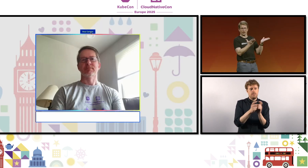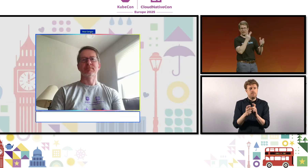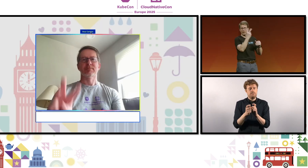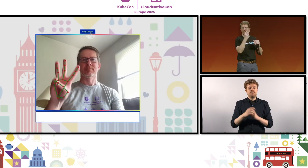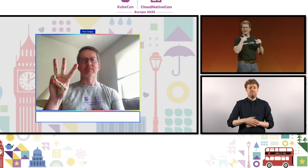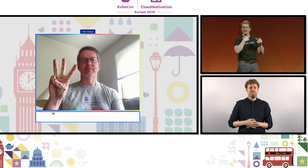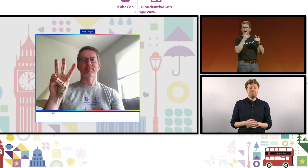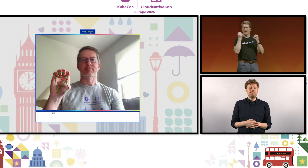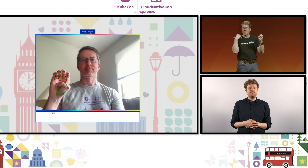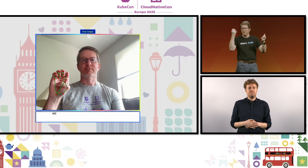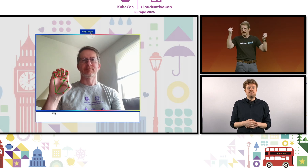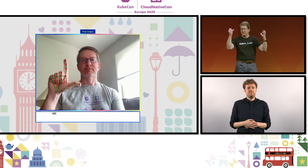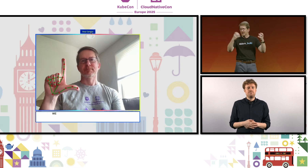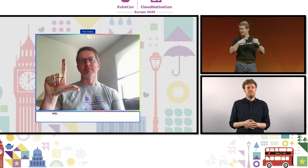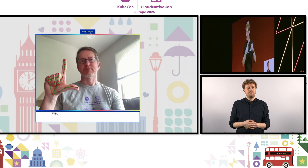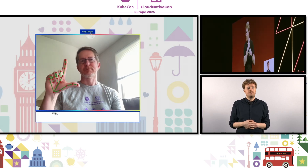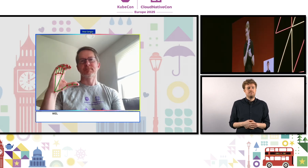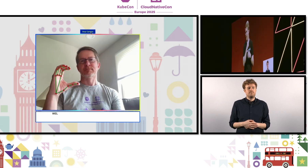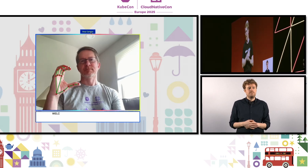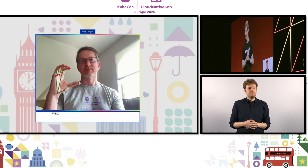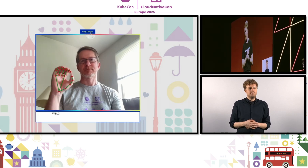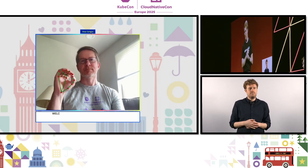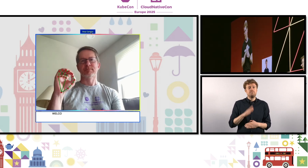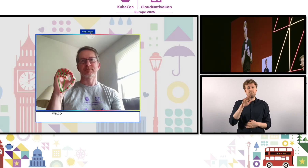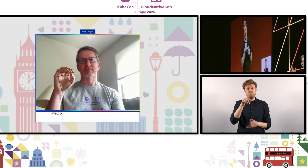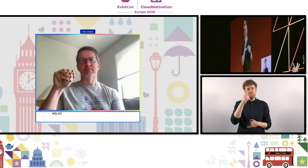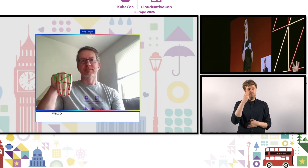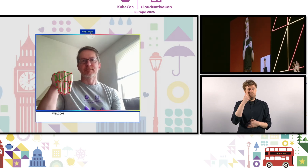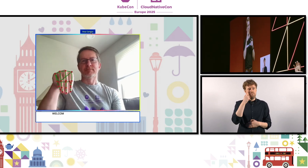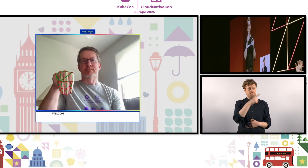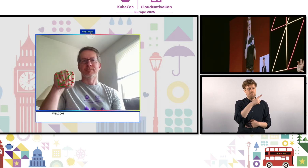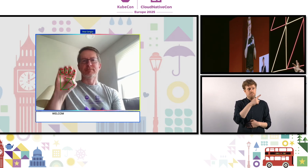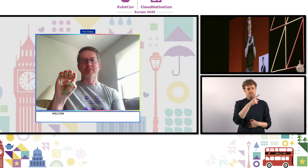So here's the demo. So you can see what I'm doing here with my hands.